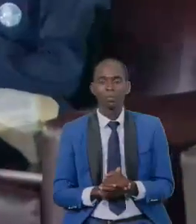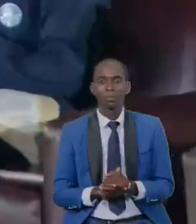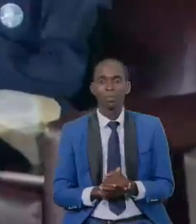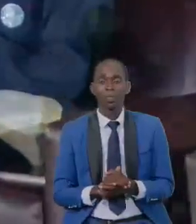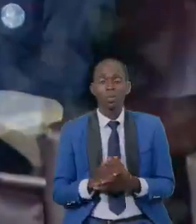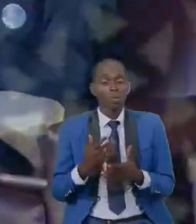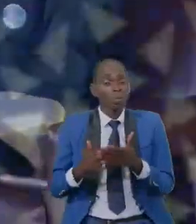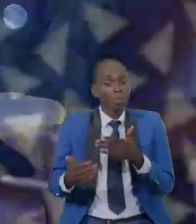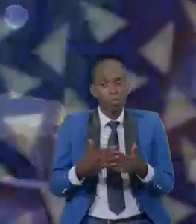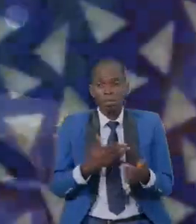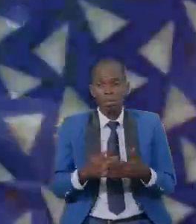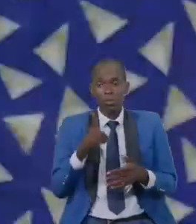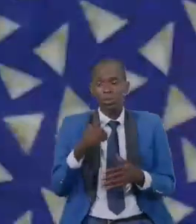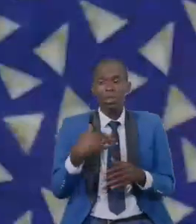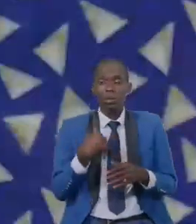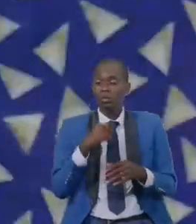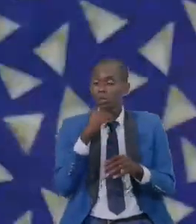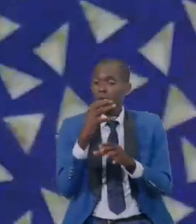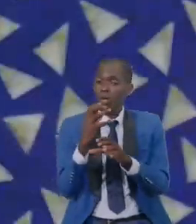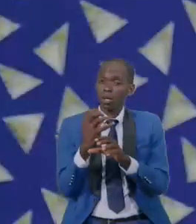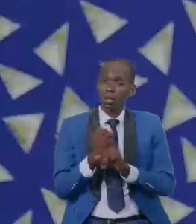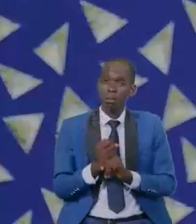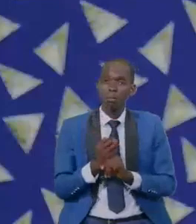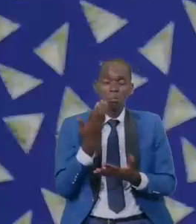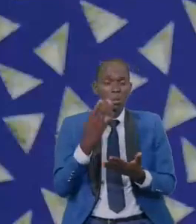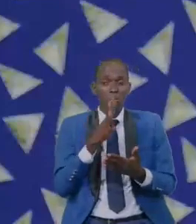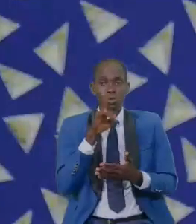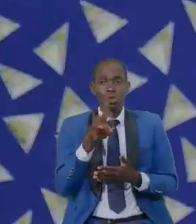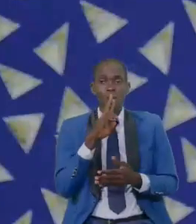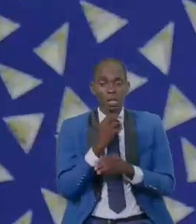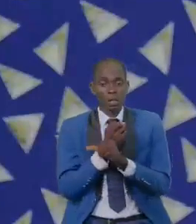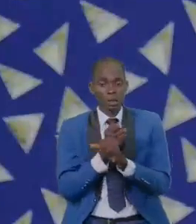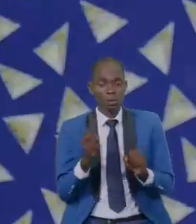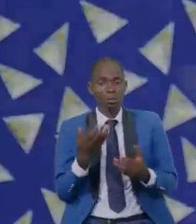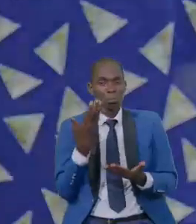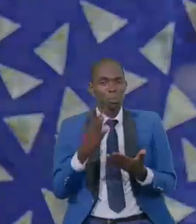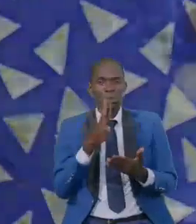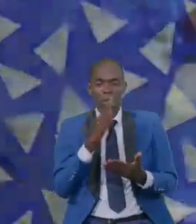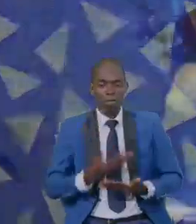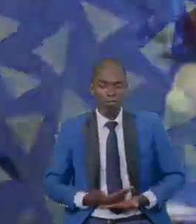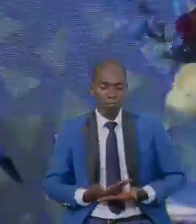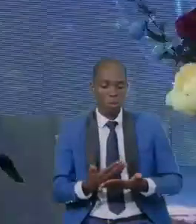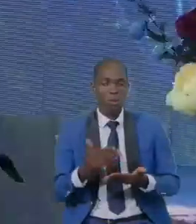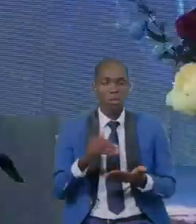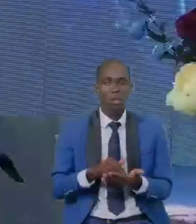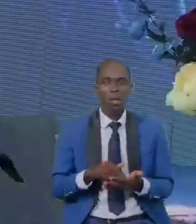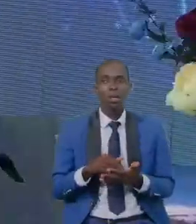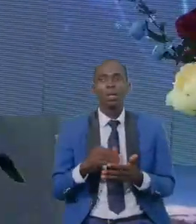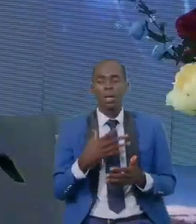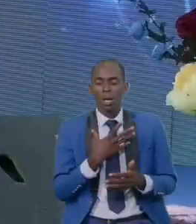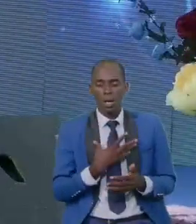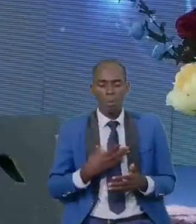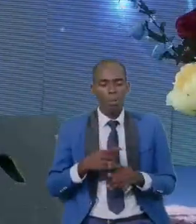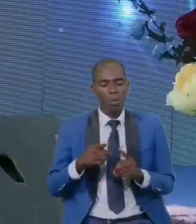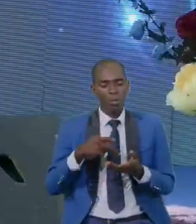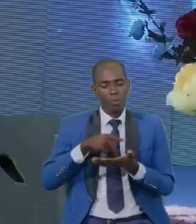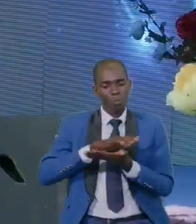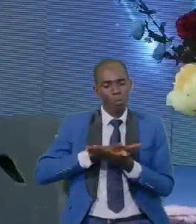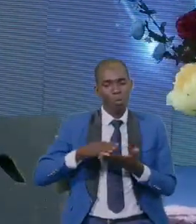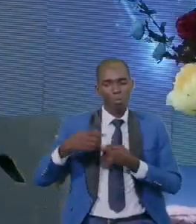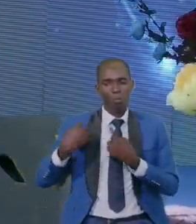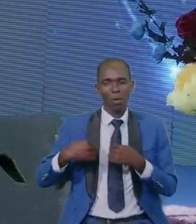Whichever you have not got, maybe you are saved, maybe you are born again, but the purity of heart is not there.